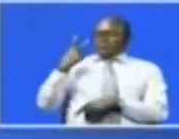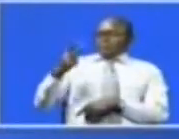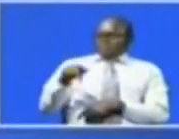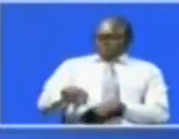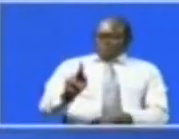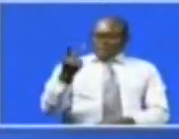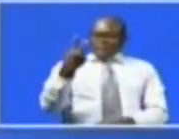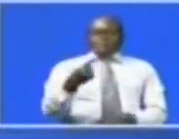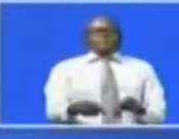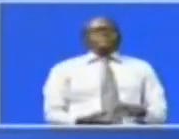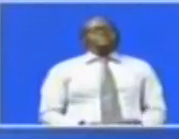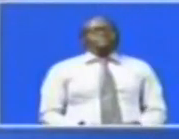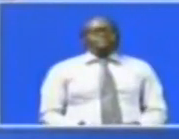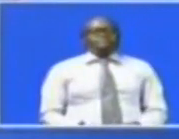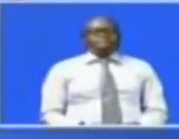country,